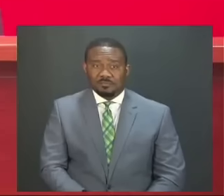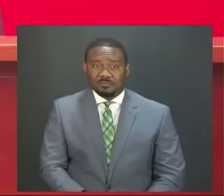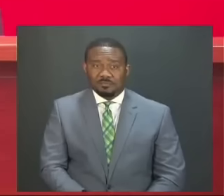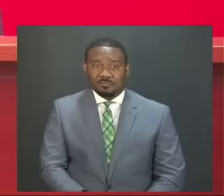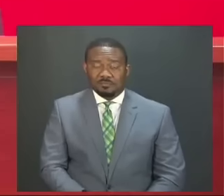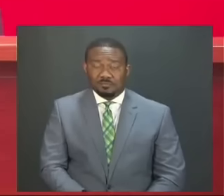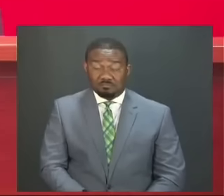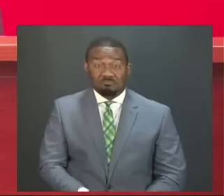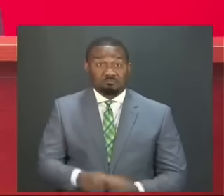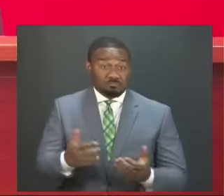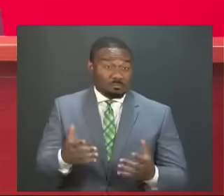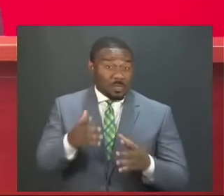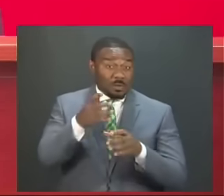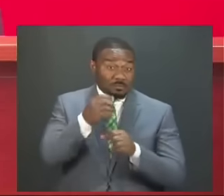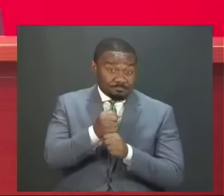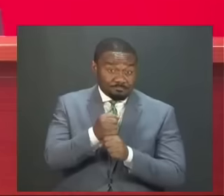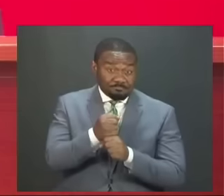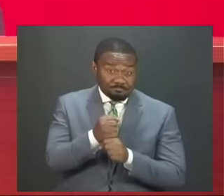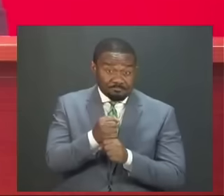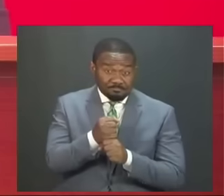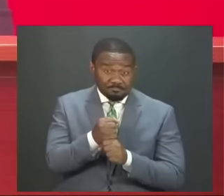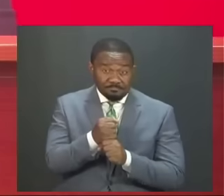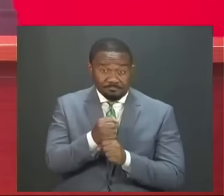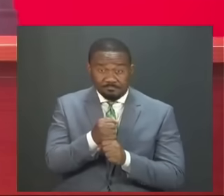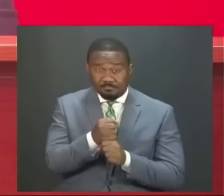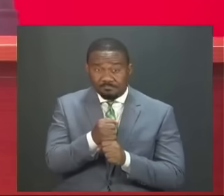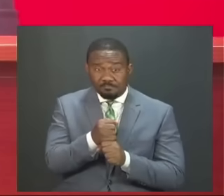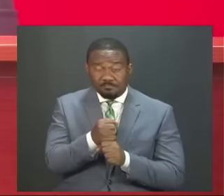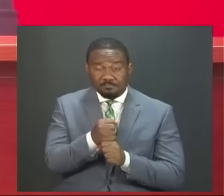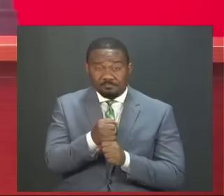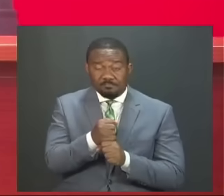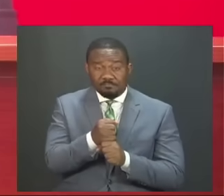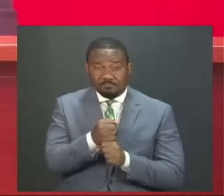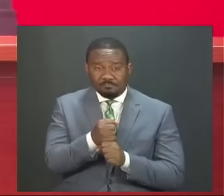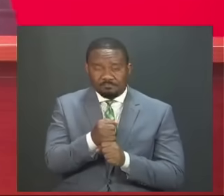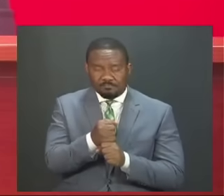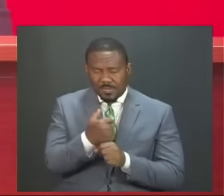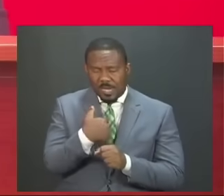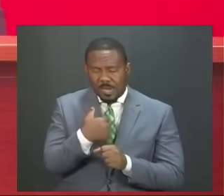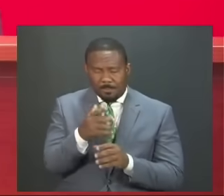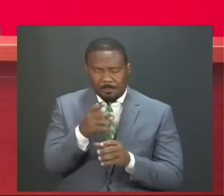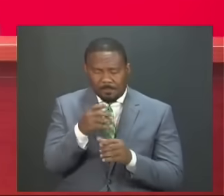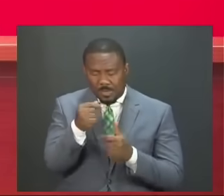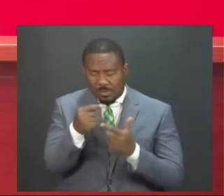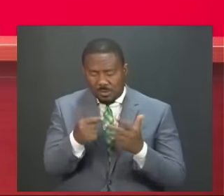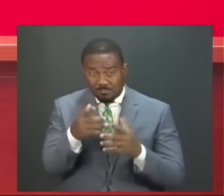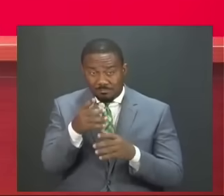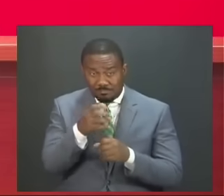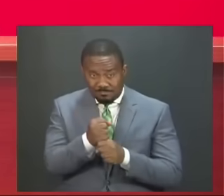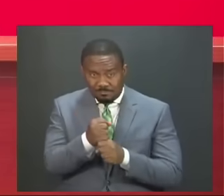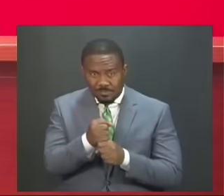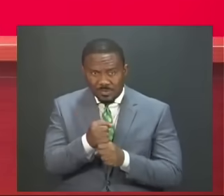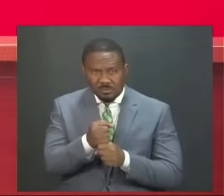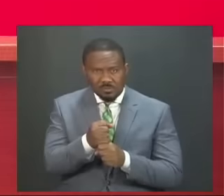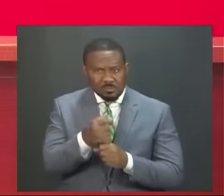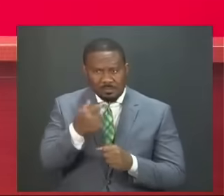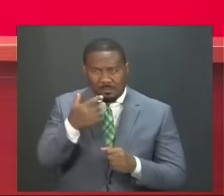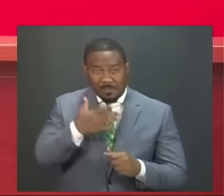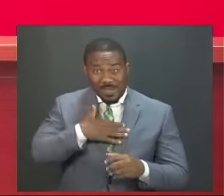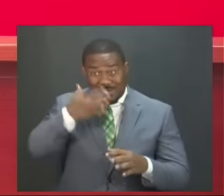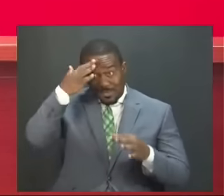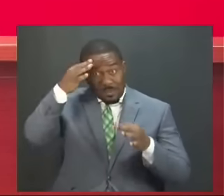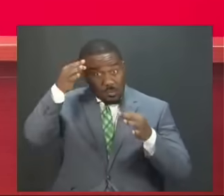honorable members, The major points of this ruling